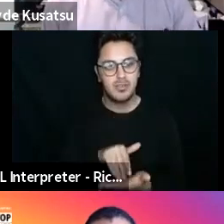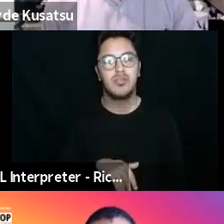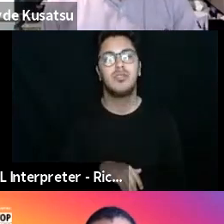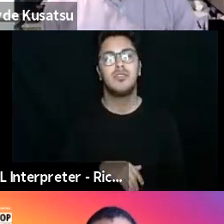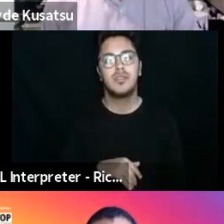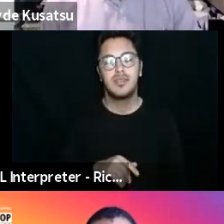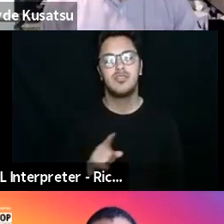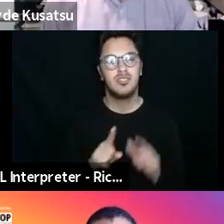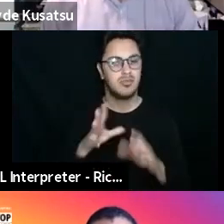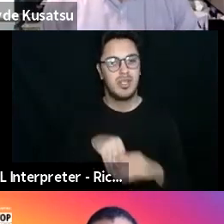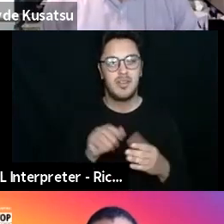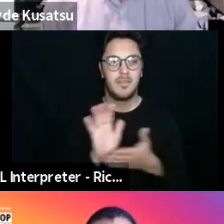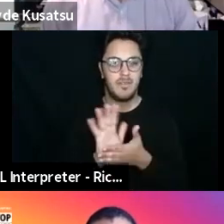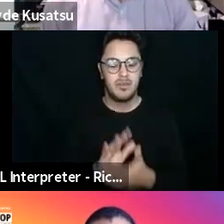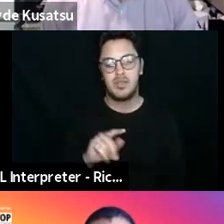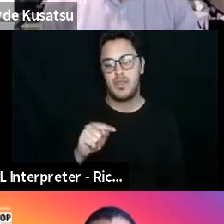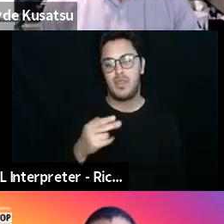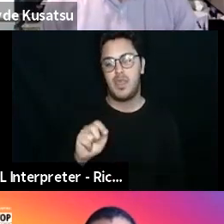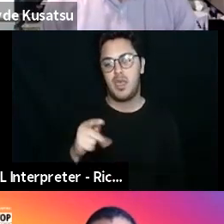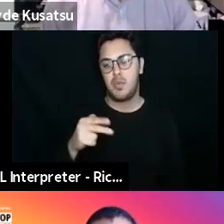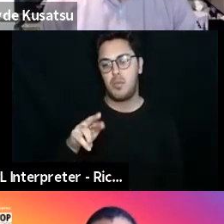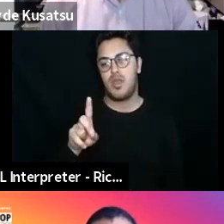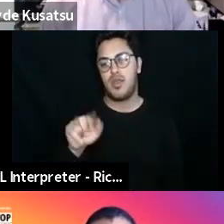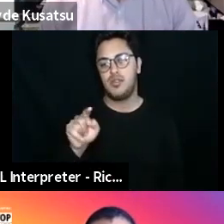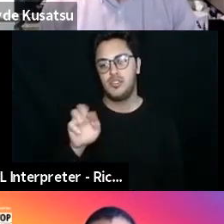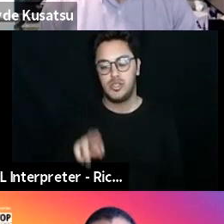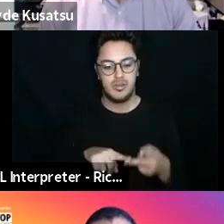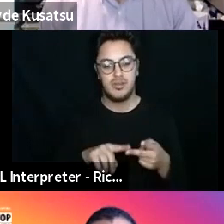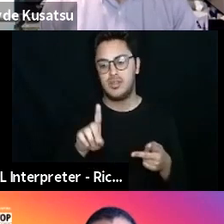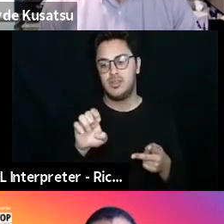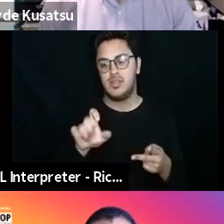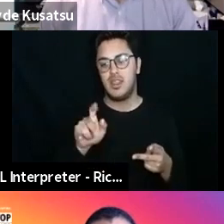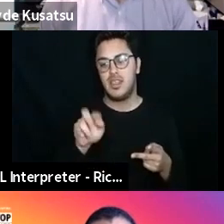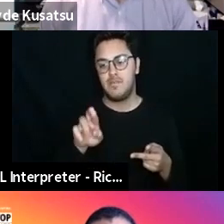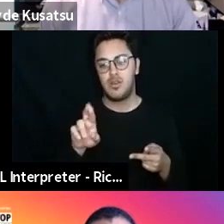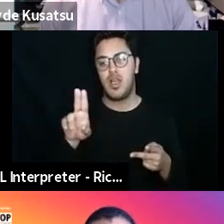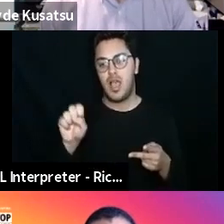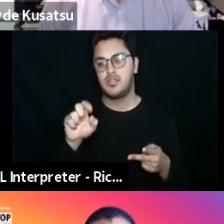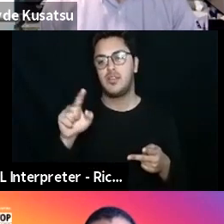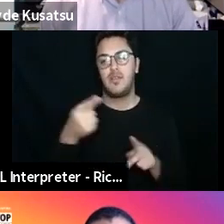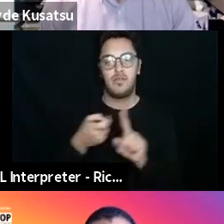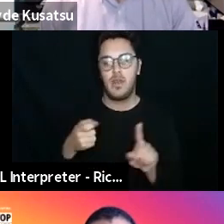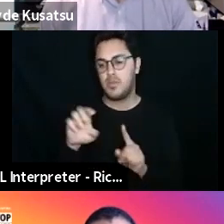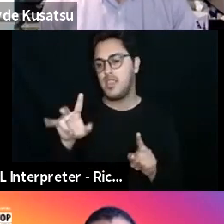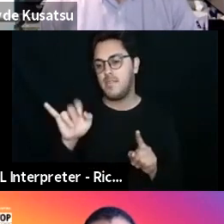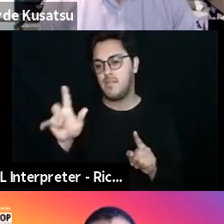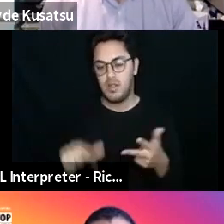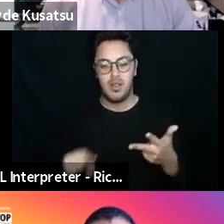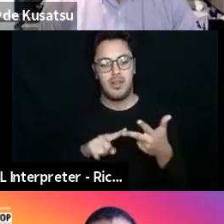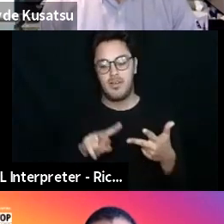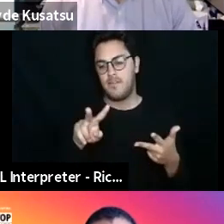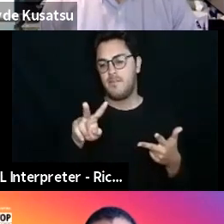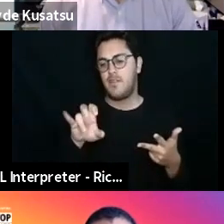in films The Predator, Deliver Us from Evil, and most recently, Violet. We are ever grateful